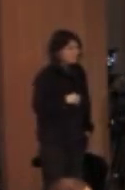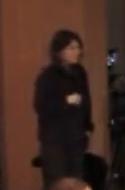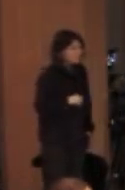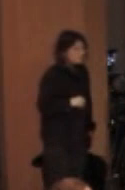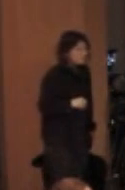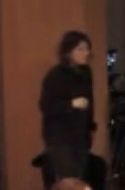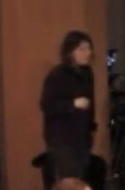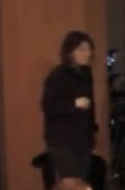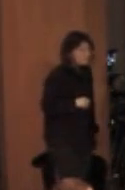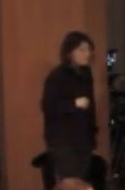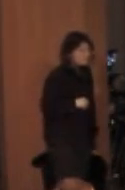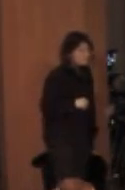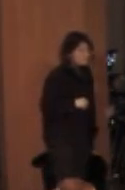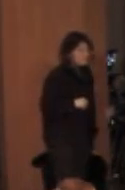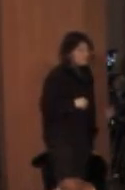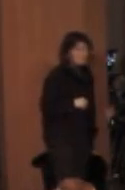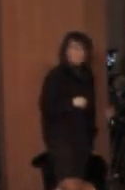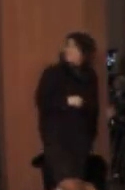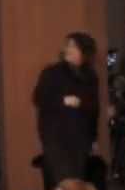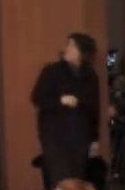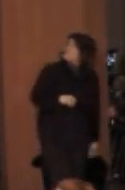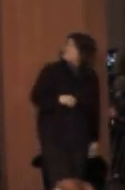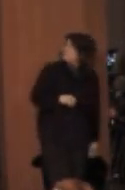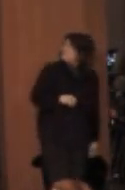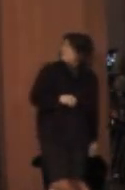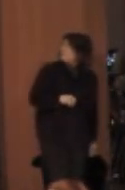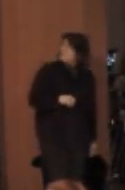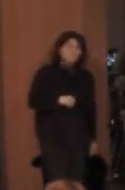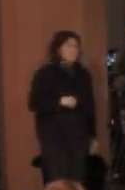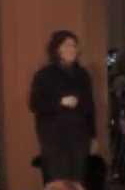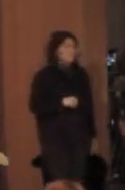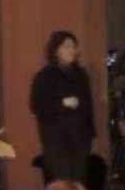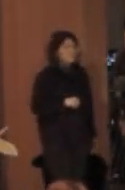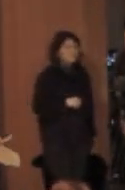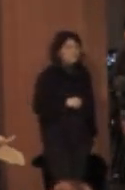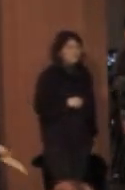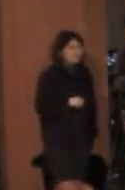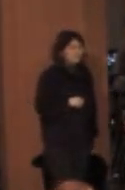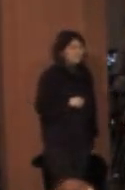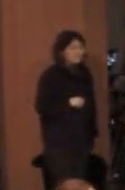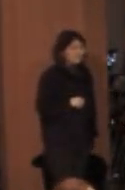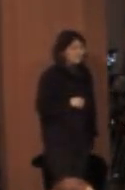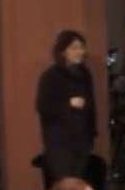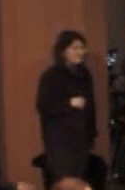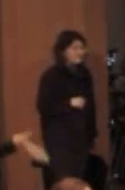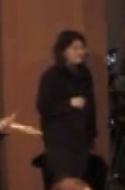2008 we have some original cast members here still alive